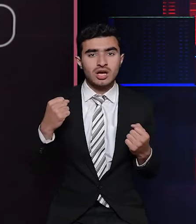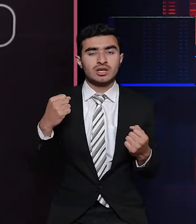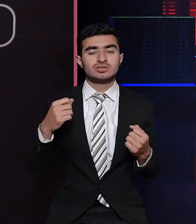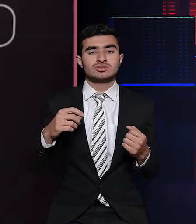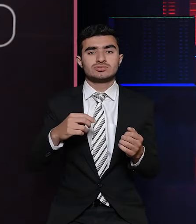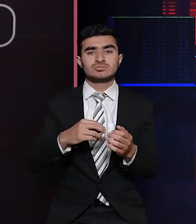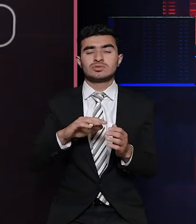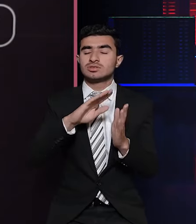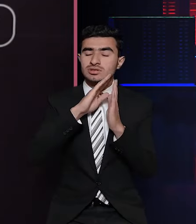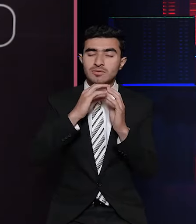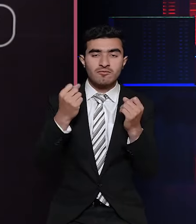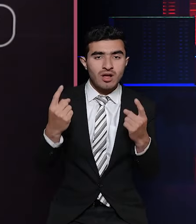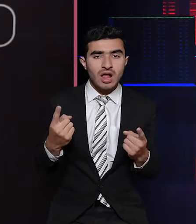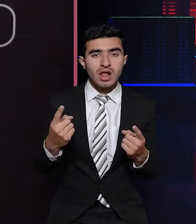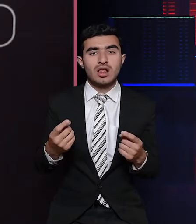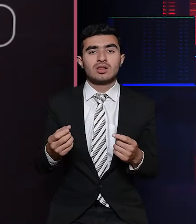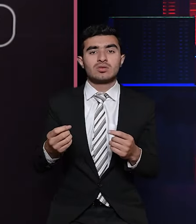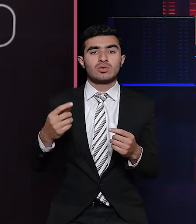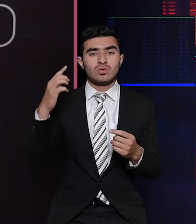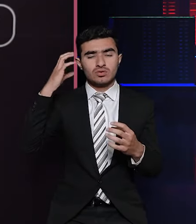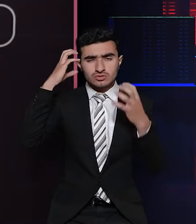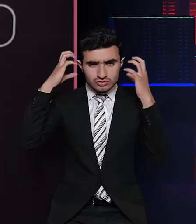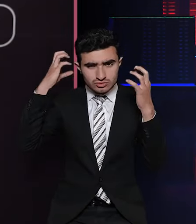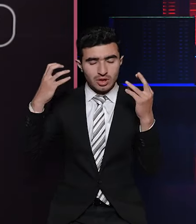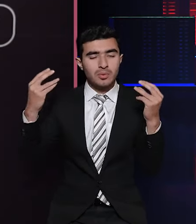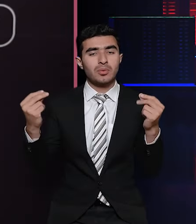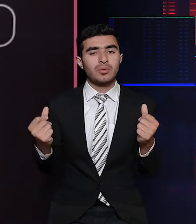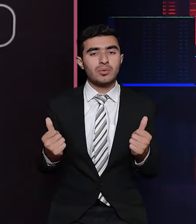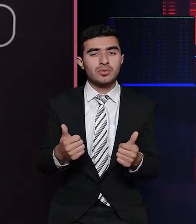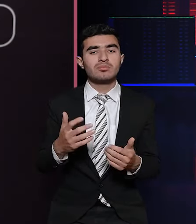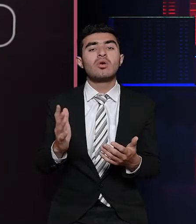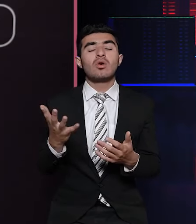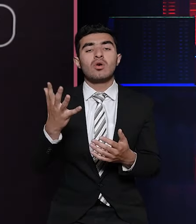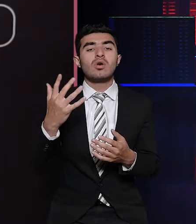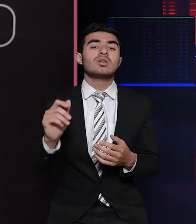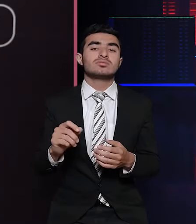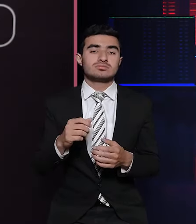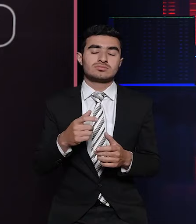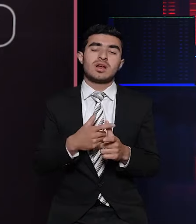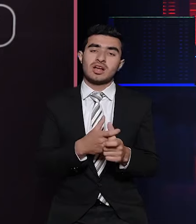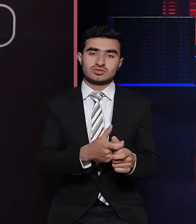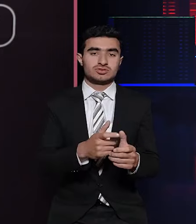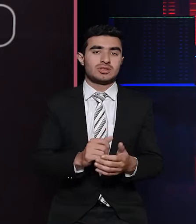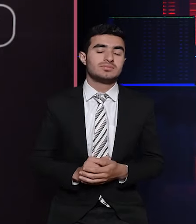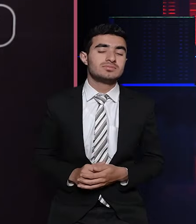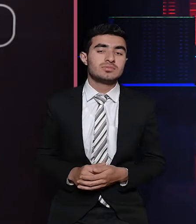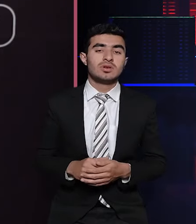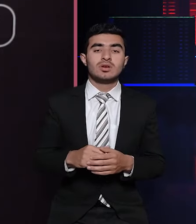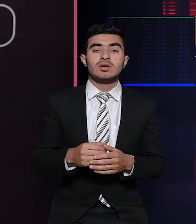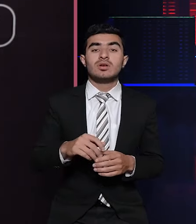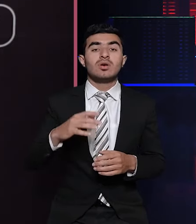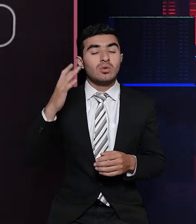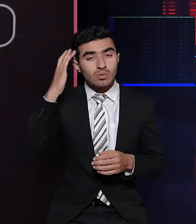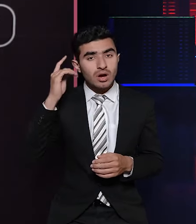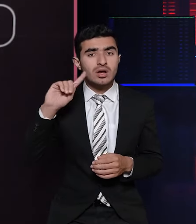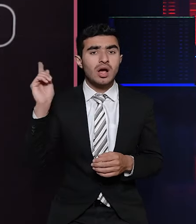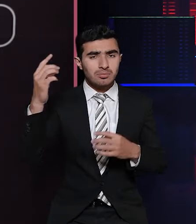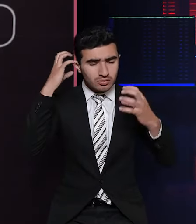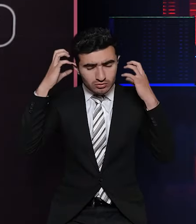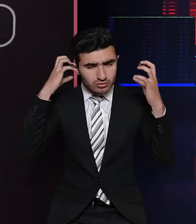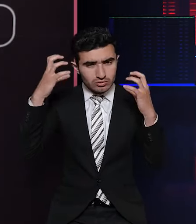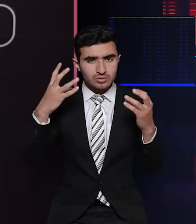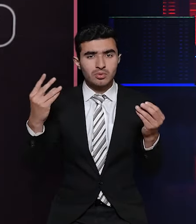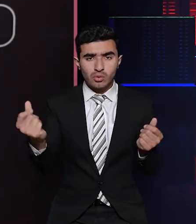stress reduction techniques jo hain, those are very very important to learn, because everyone's life has some sort of a